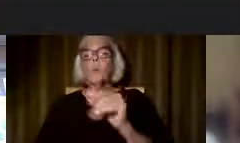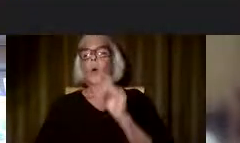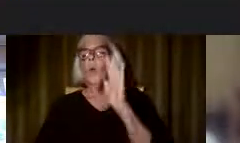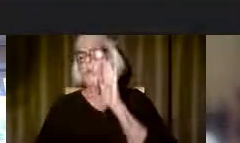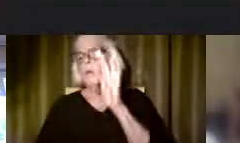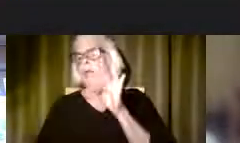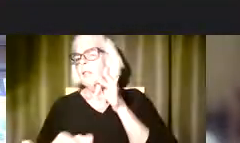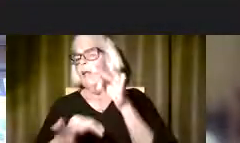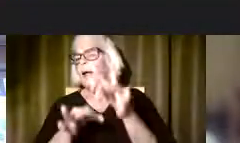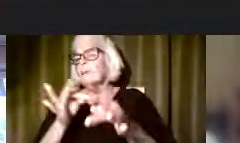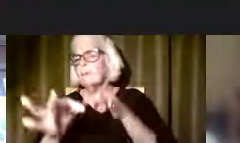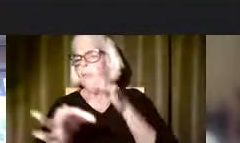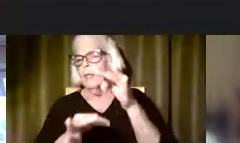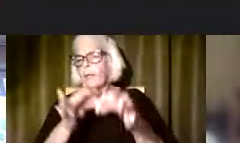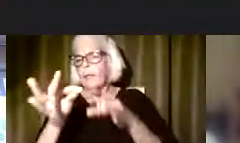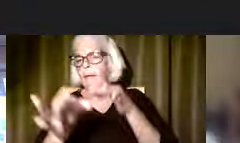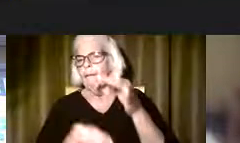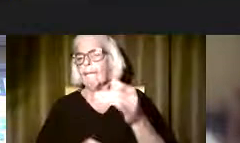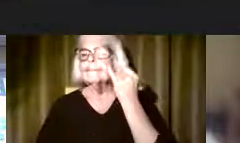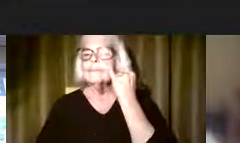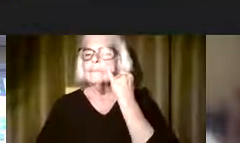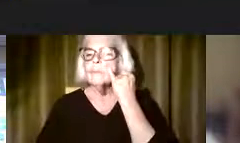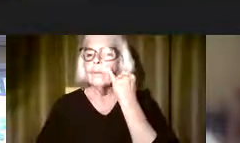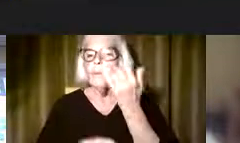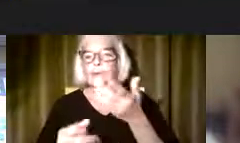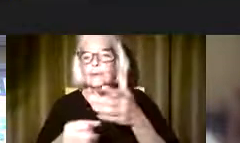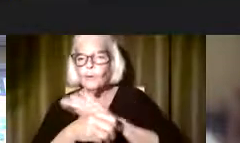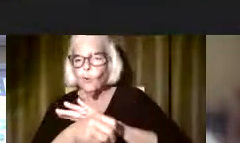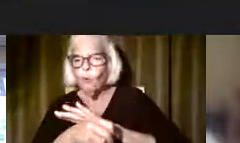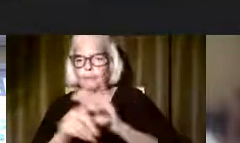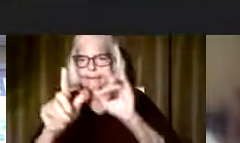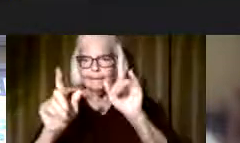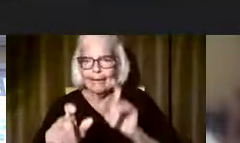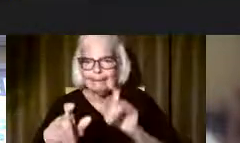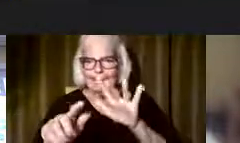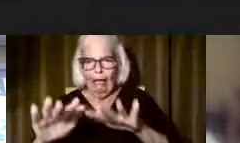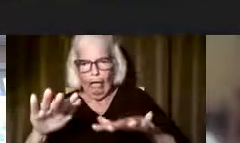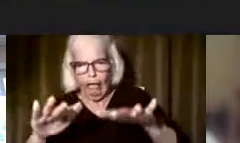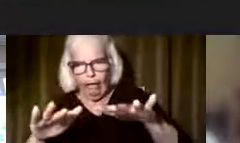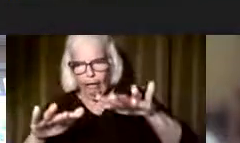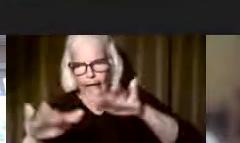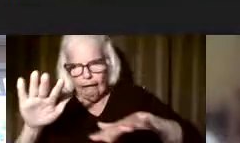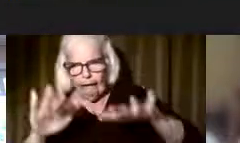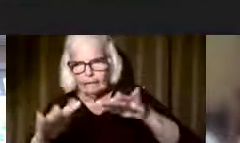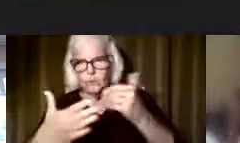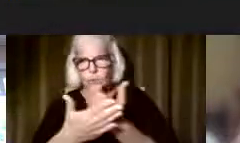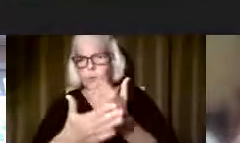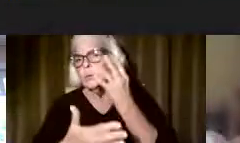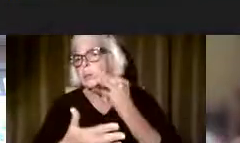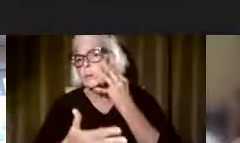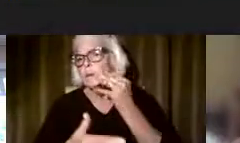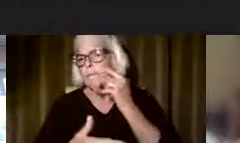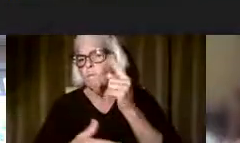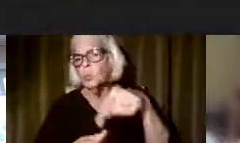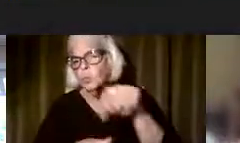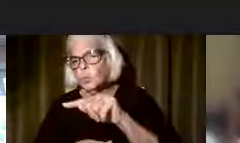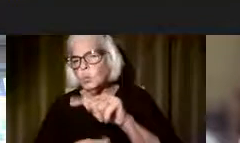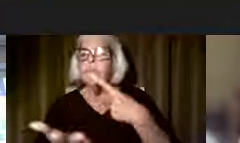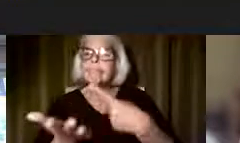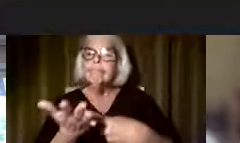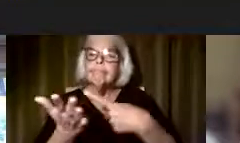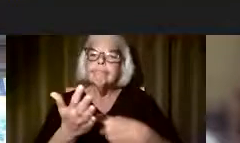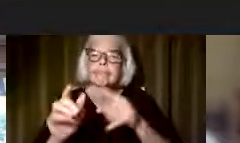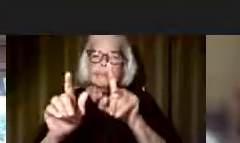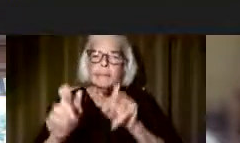or just additional context to kind of our public testing sites and how they've evolved and how we've gone to where we